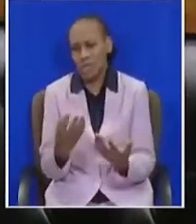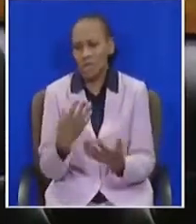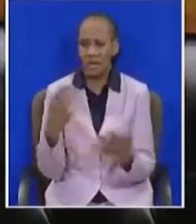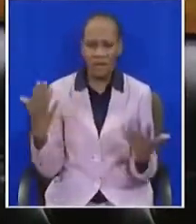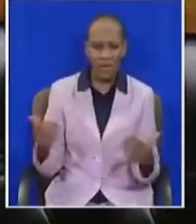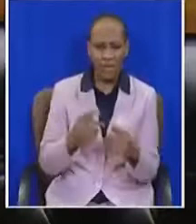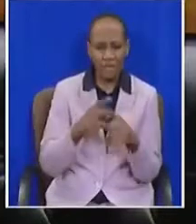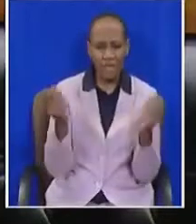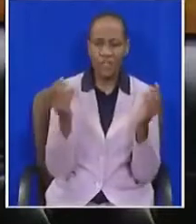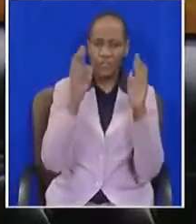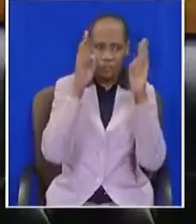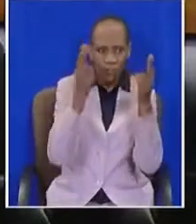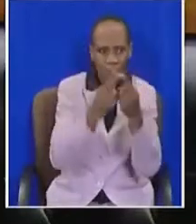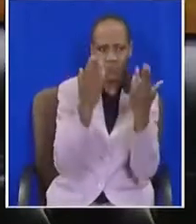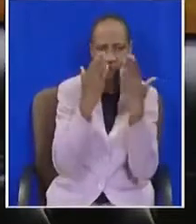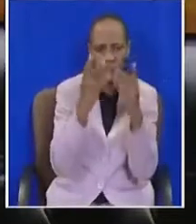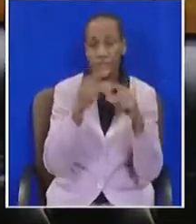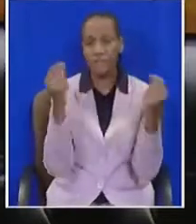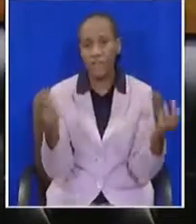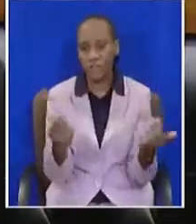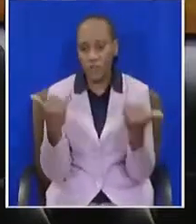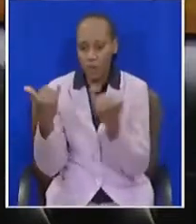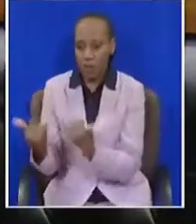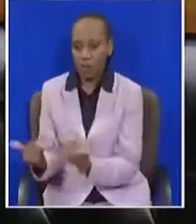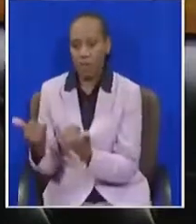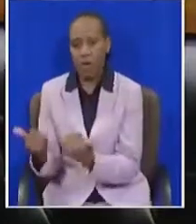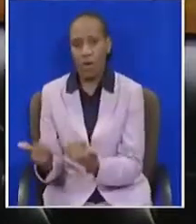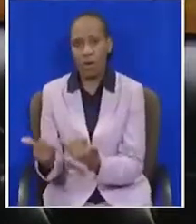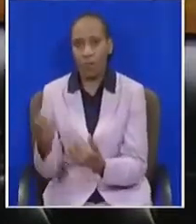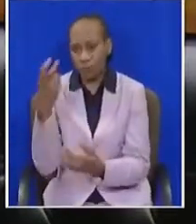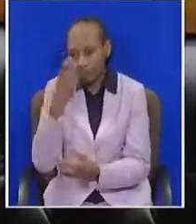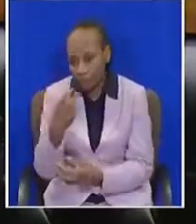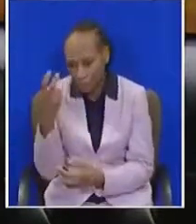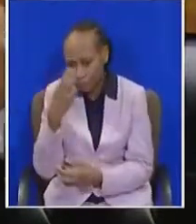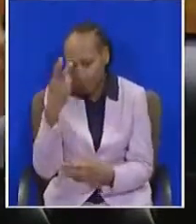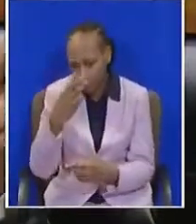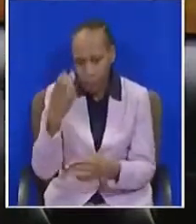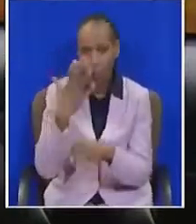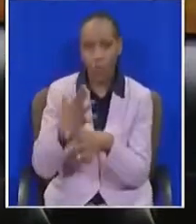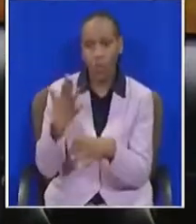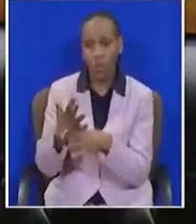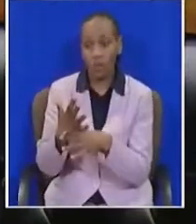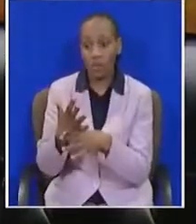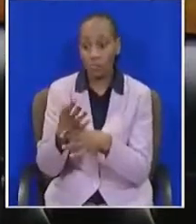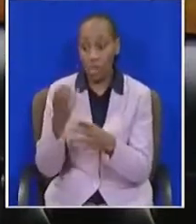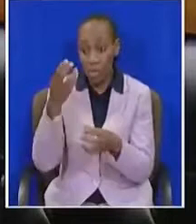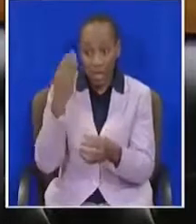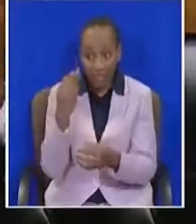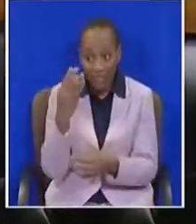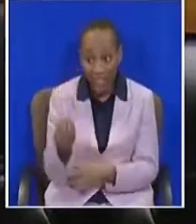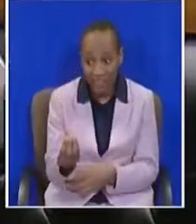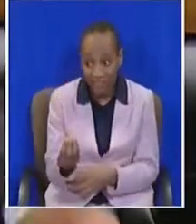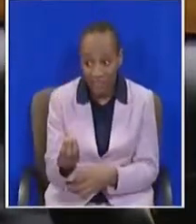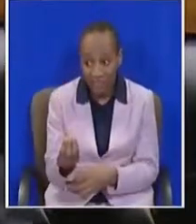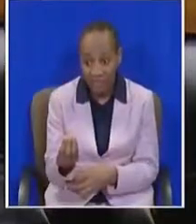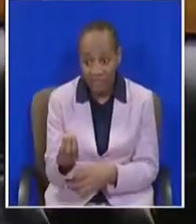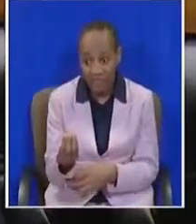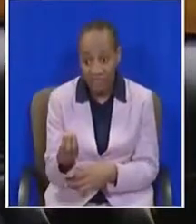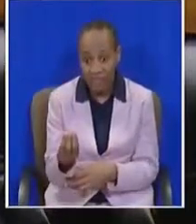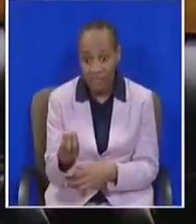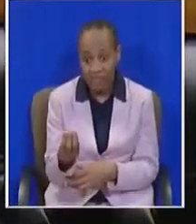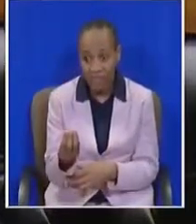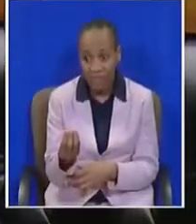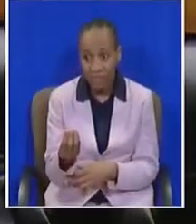of tertiary institutions today, if they look for employment, do they have the experience? That then exclude